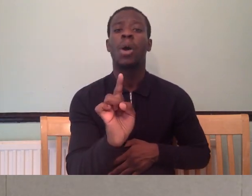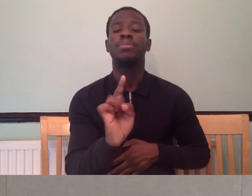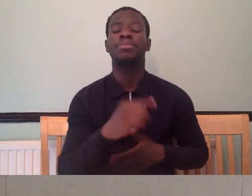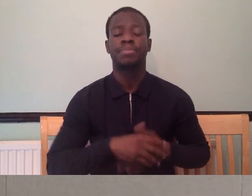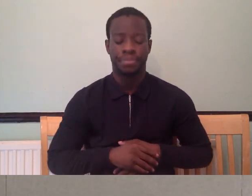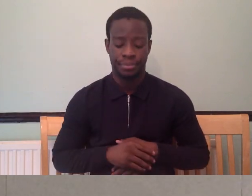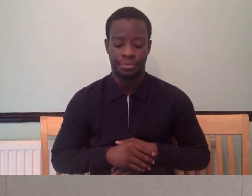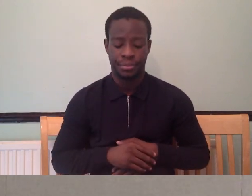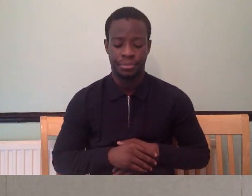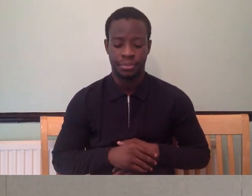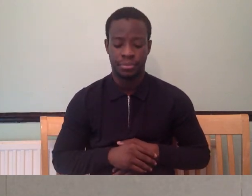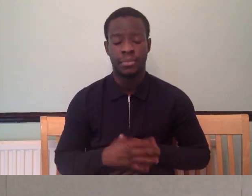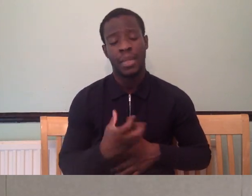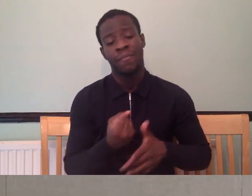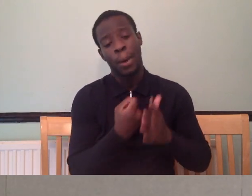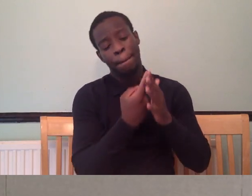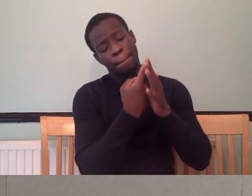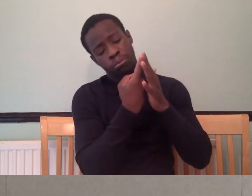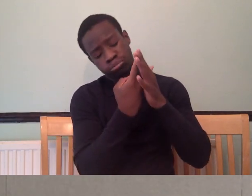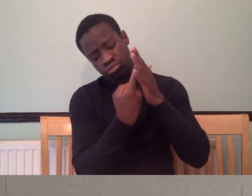contained many